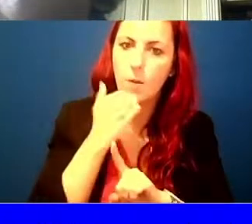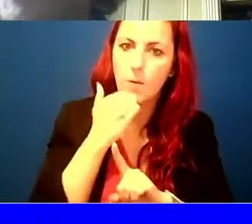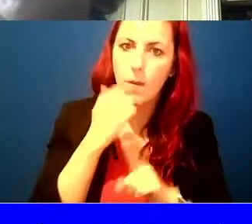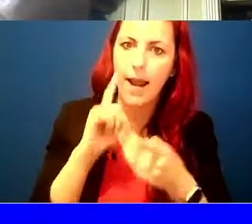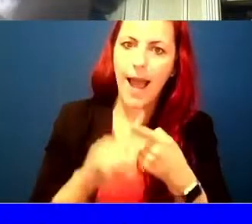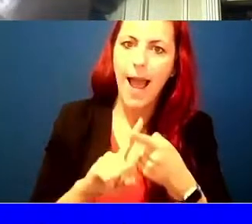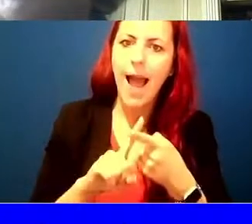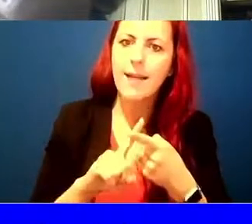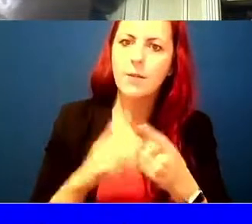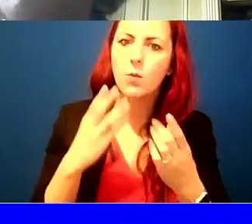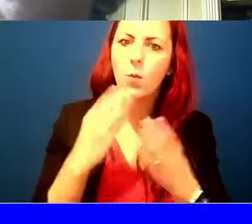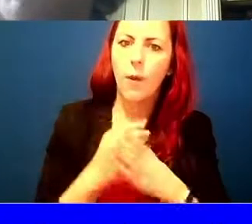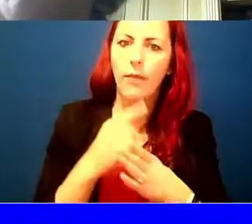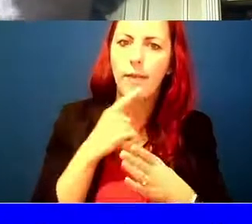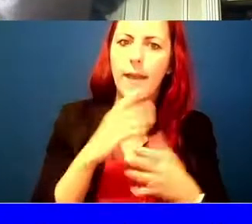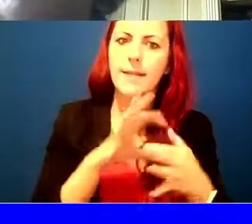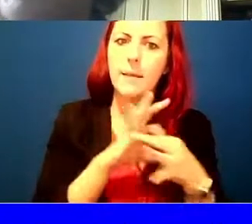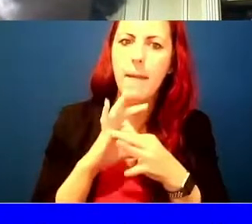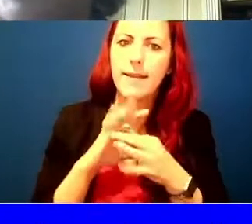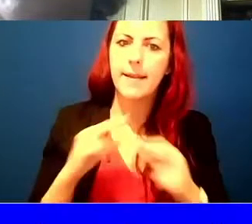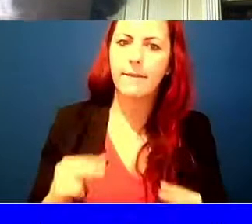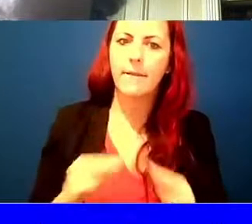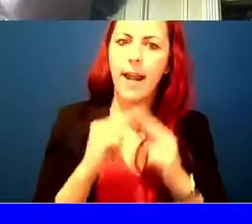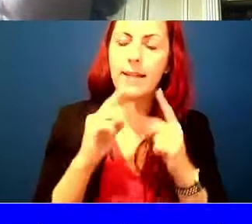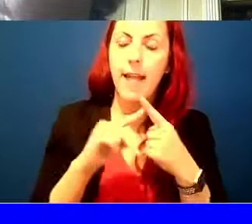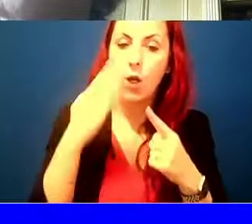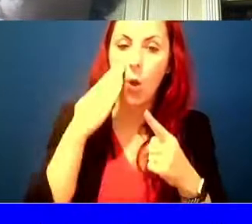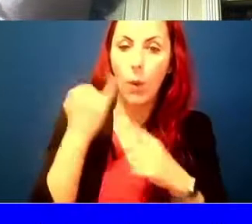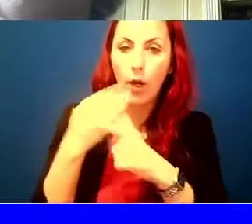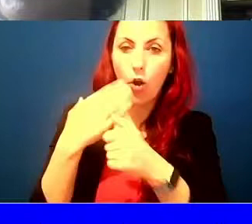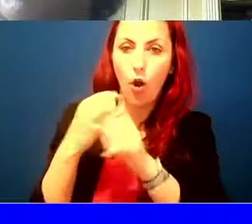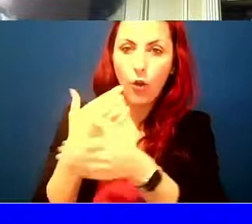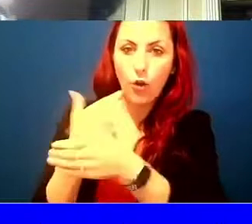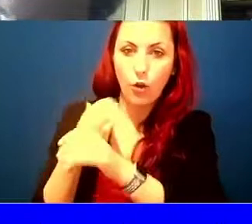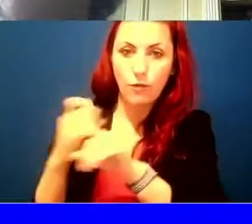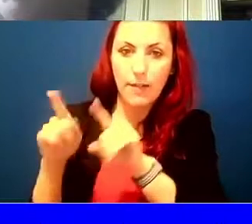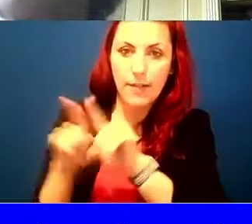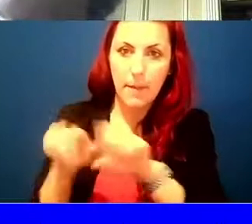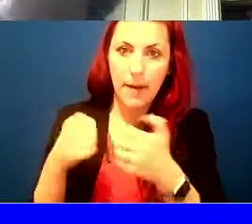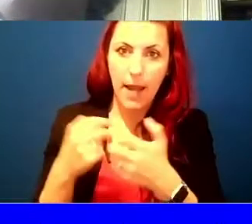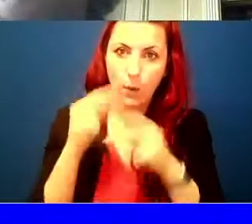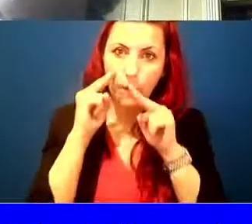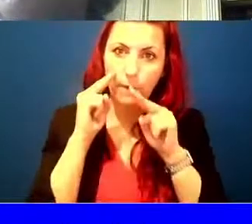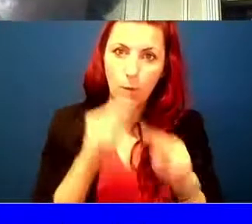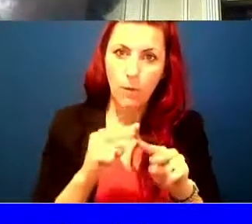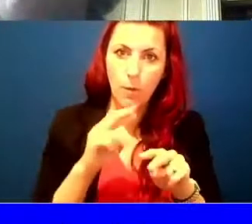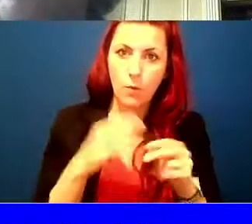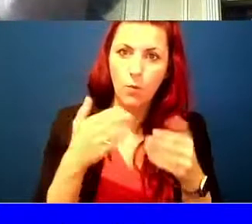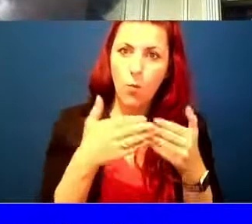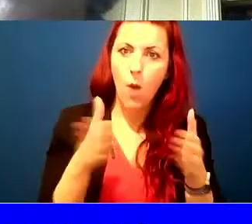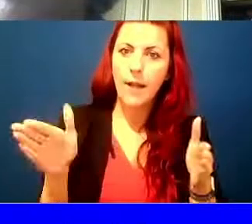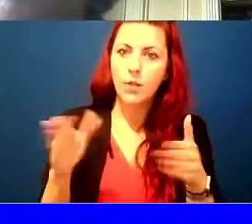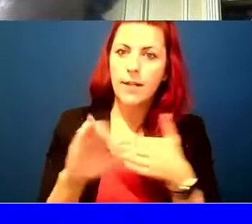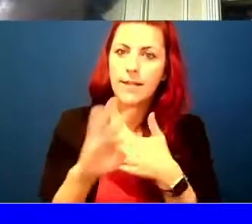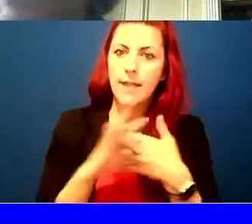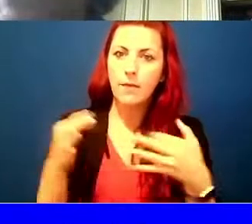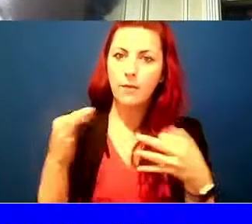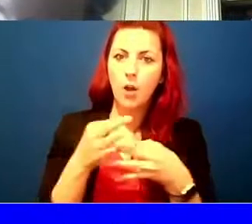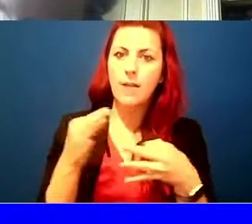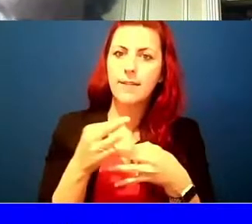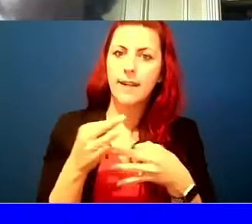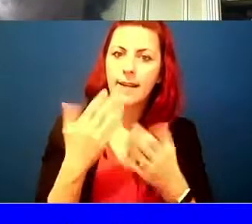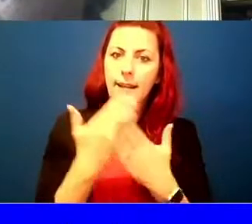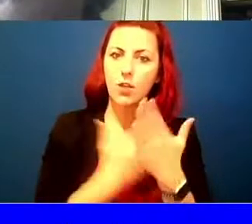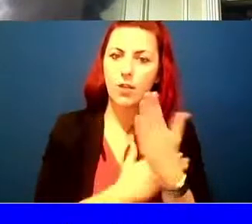the domestic violence legislation has become actually now to be looked upon as a much wider safeguarding piece of legislation